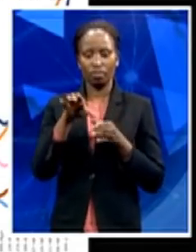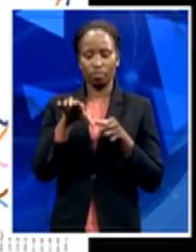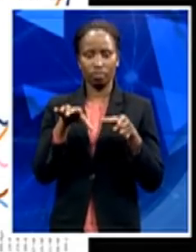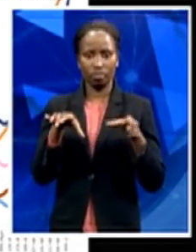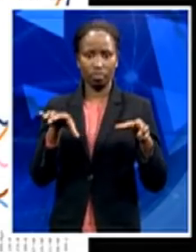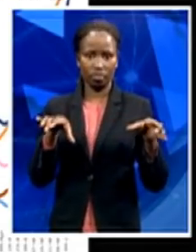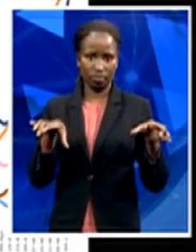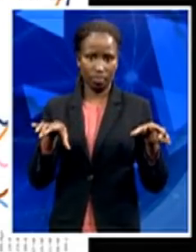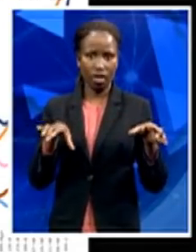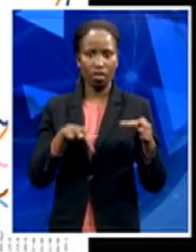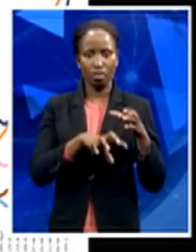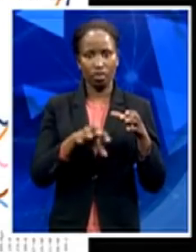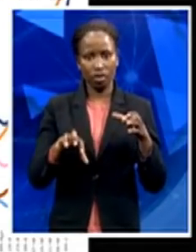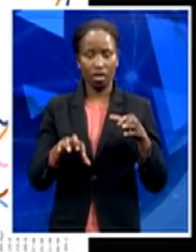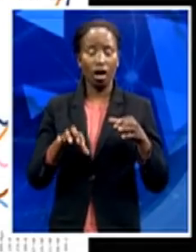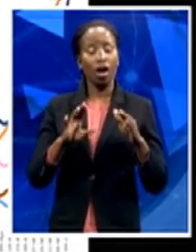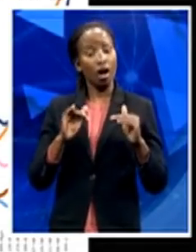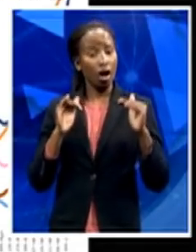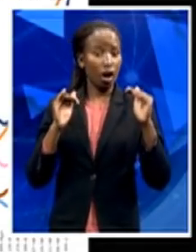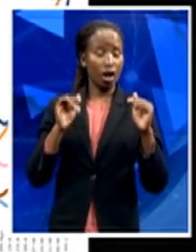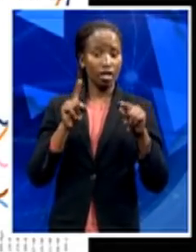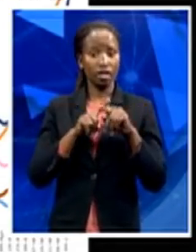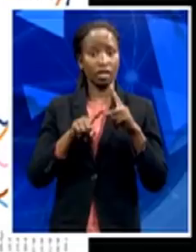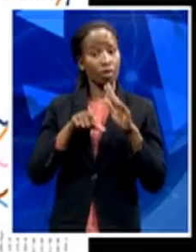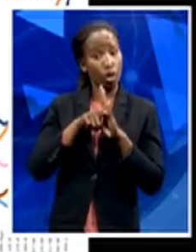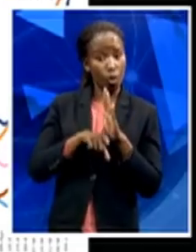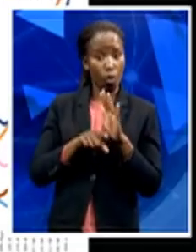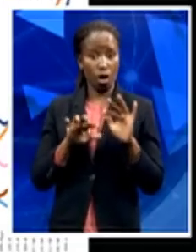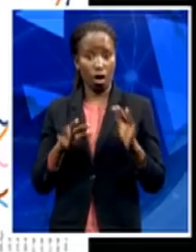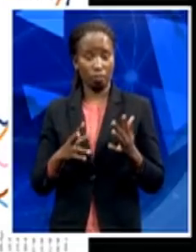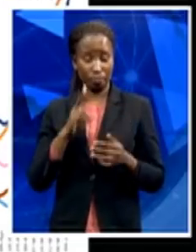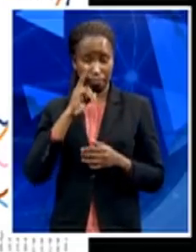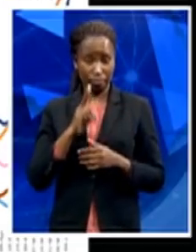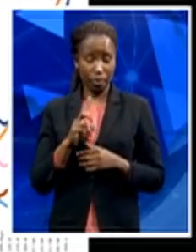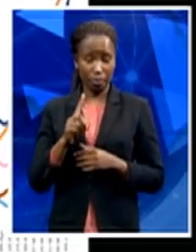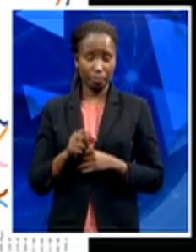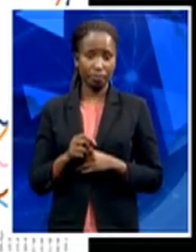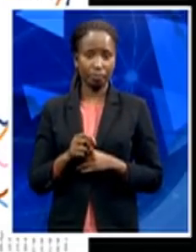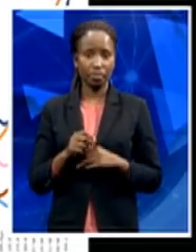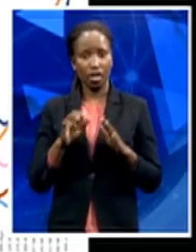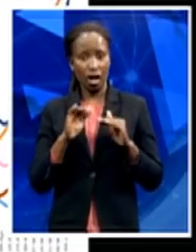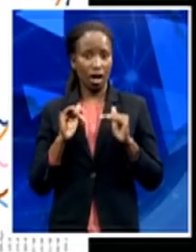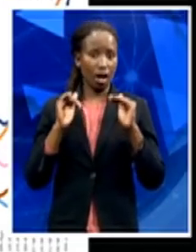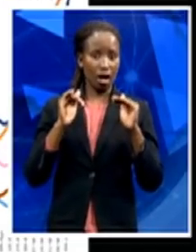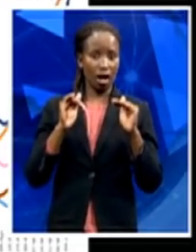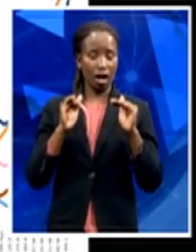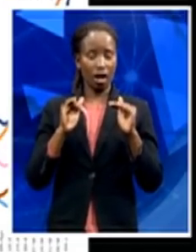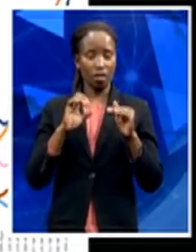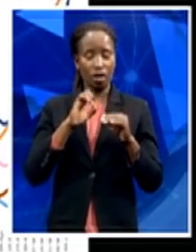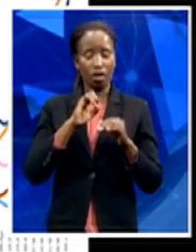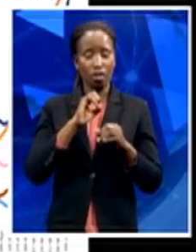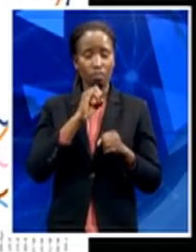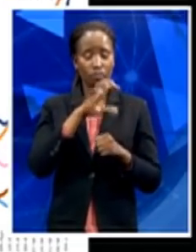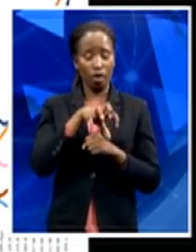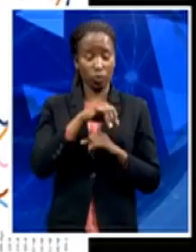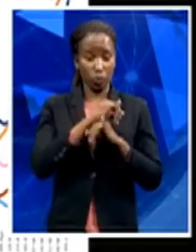provinces, and we can see that in terms of the high-burdened provinces, Gauteng is leading the race in